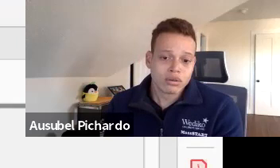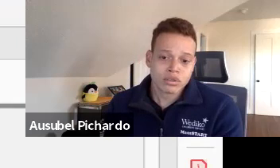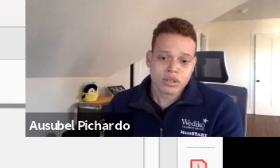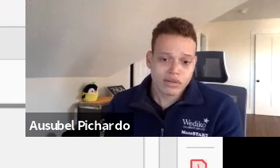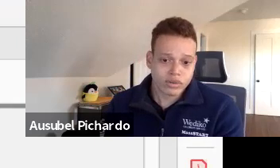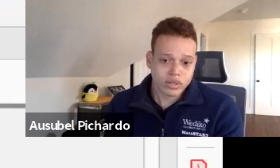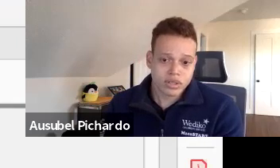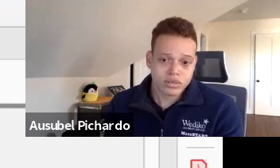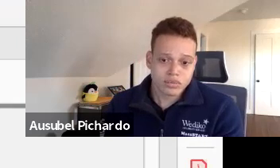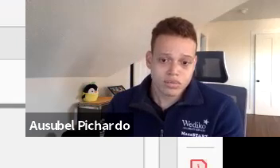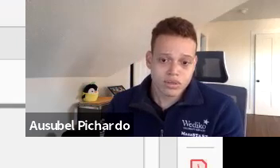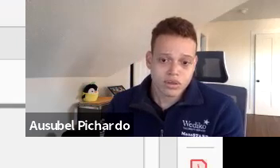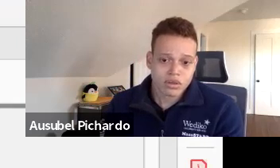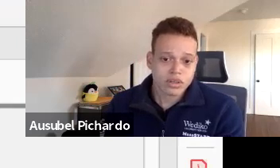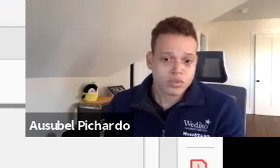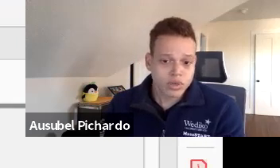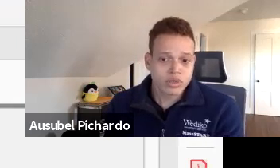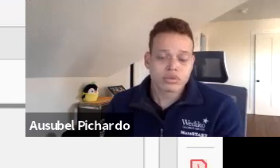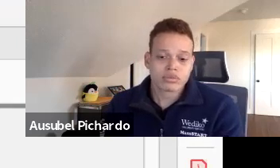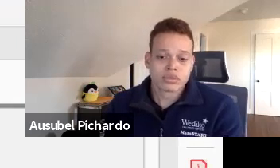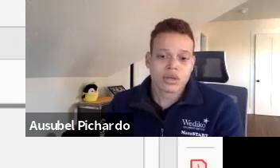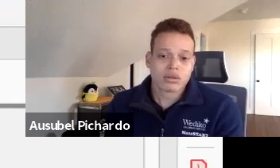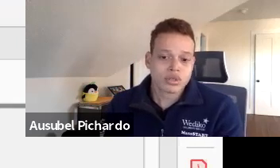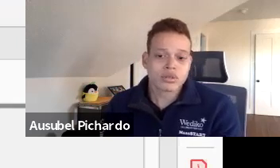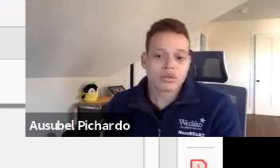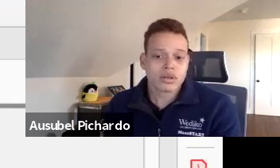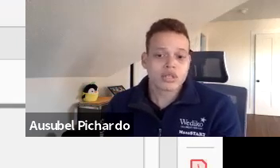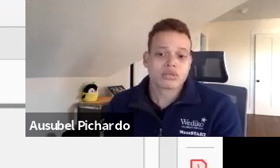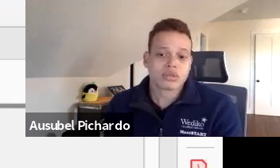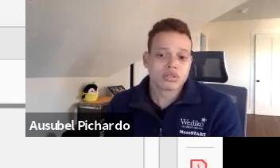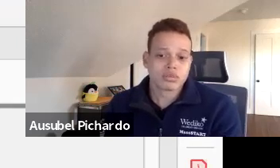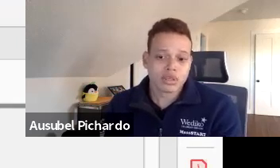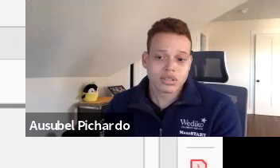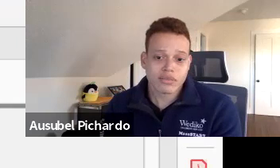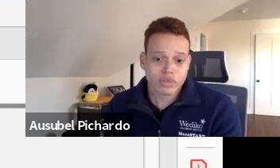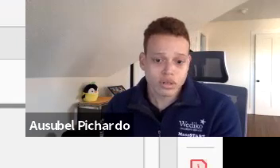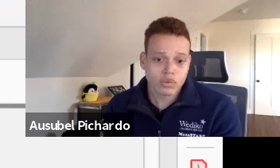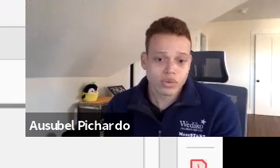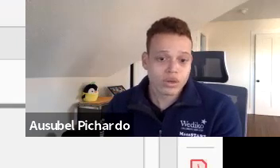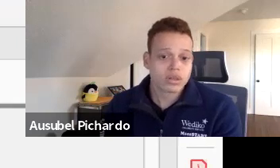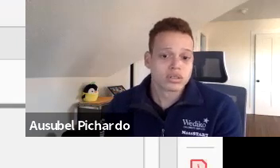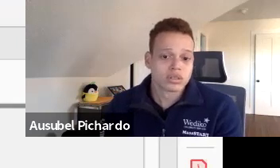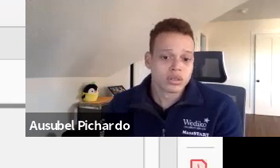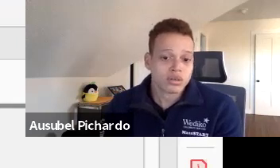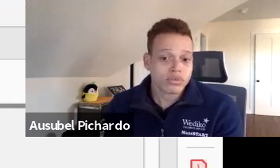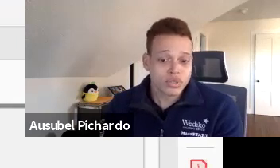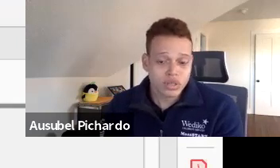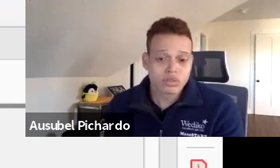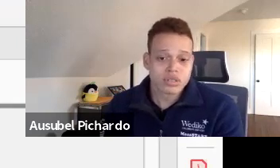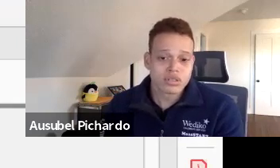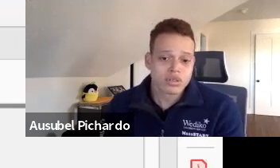that looks after us. The spiritual and logistical connection these communities have shared with Earth